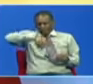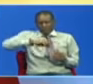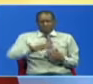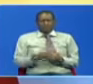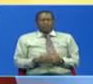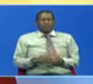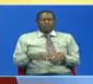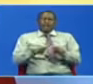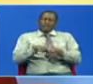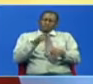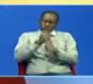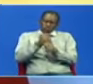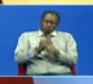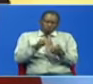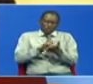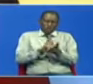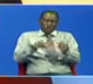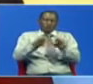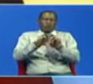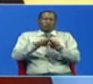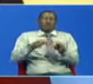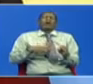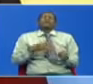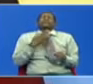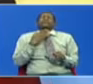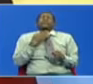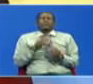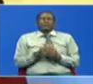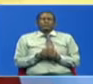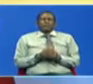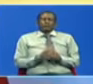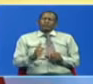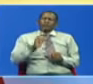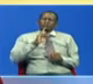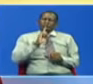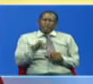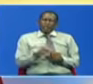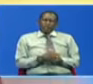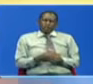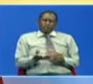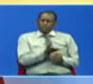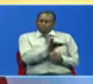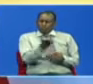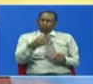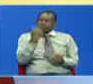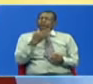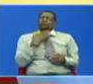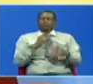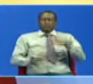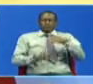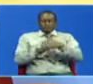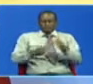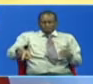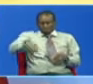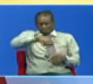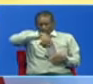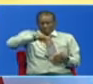as we do that, I would also like to tell those who want to support us